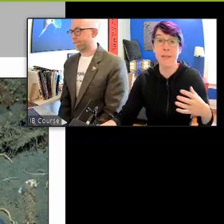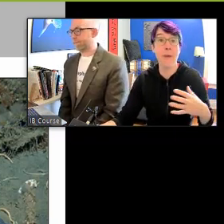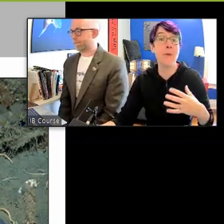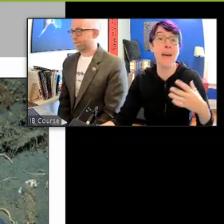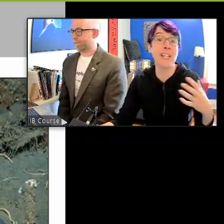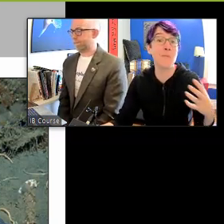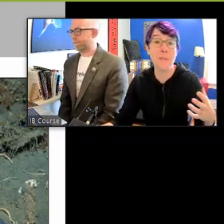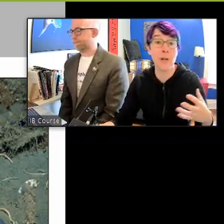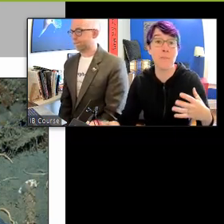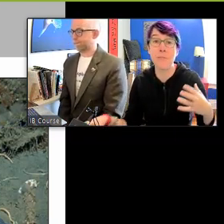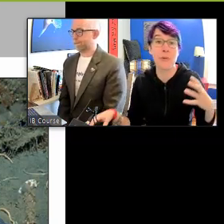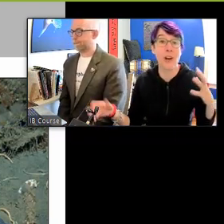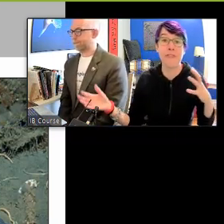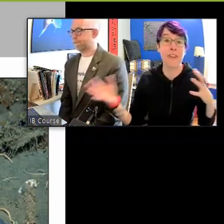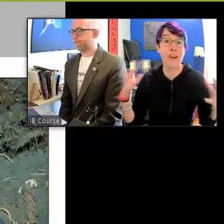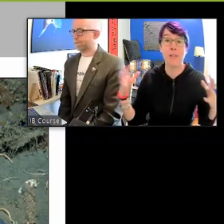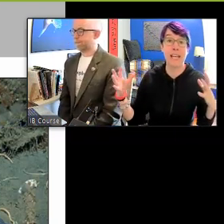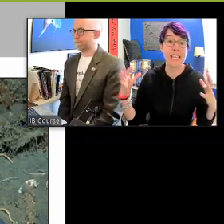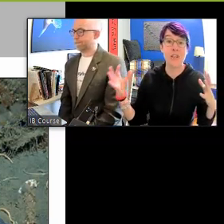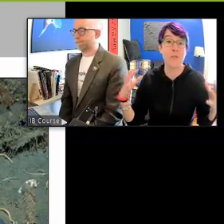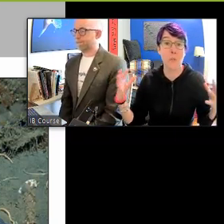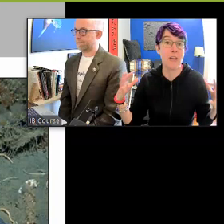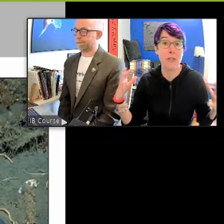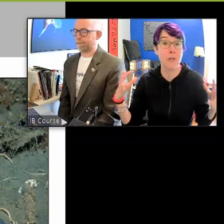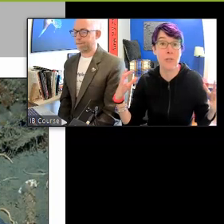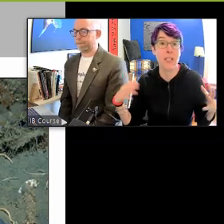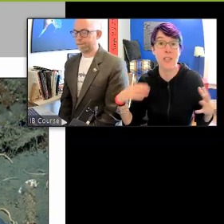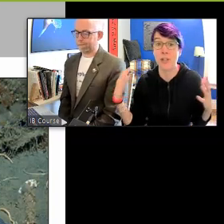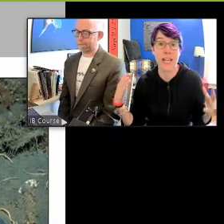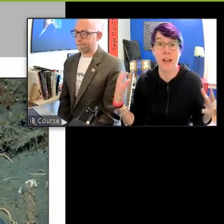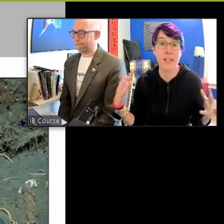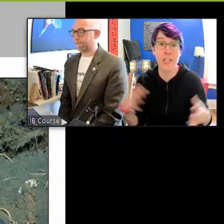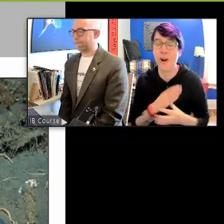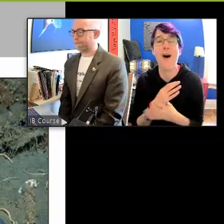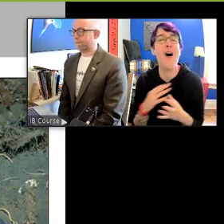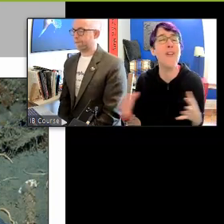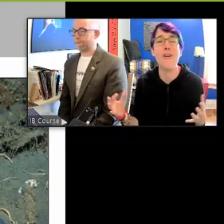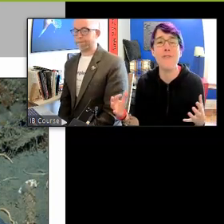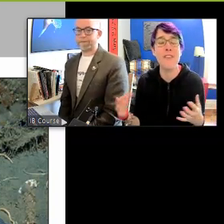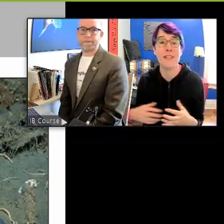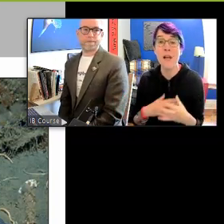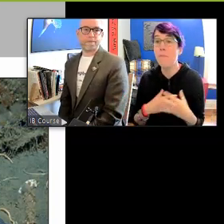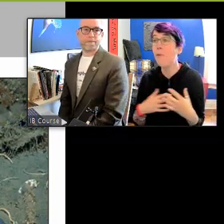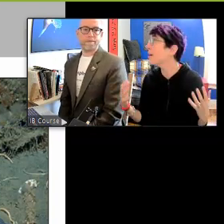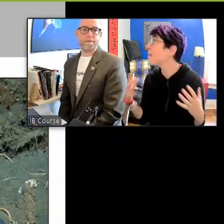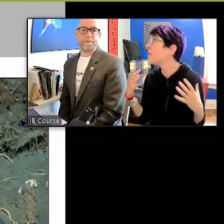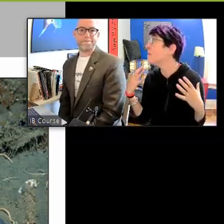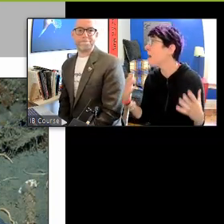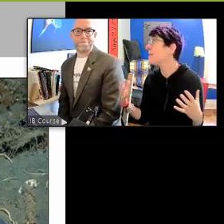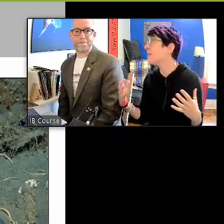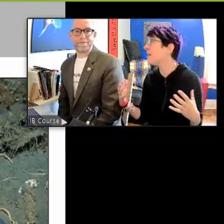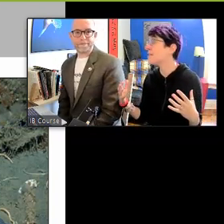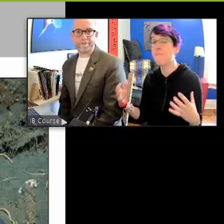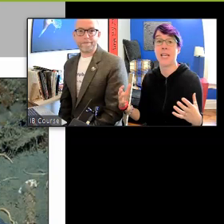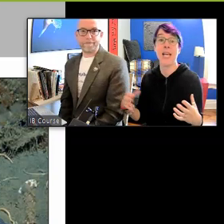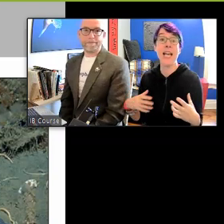biomimetics. Biomimetics people were trying to figure out, like, nature-inspired solutions for technology. We're all over this, pouring